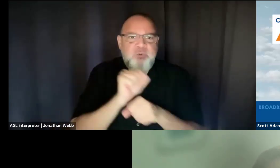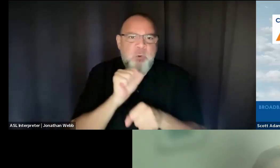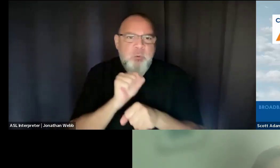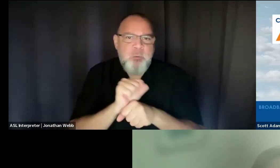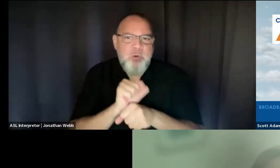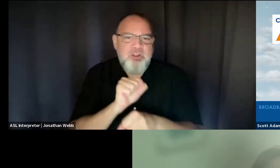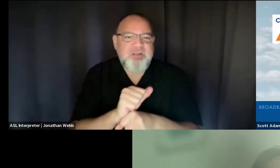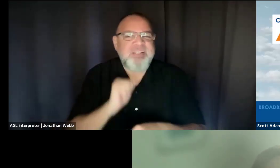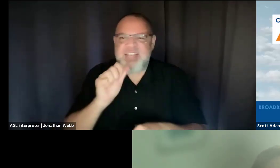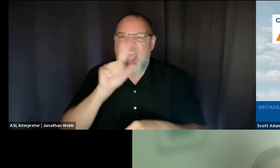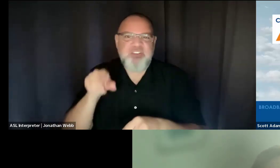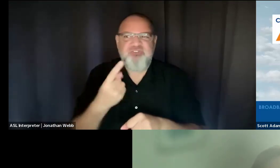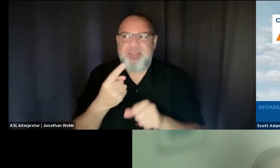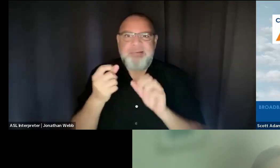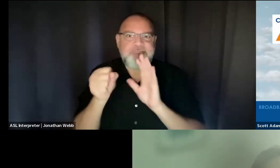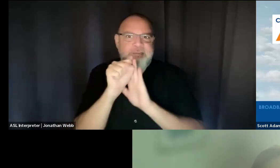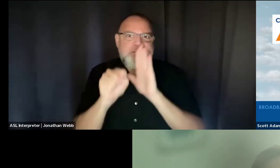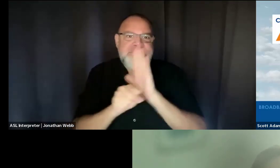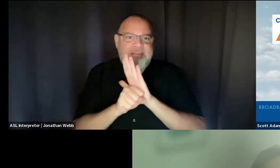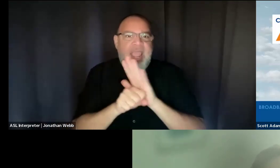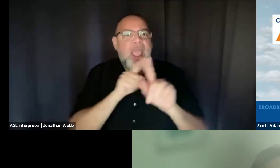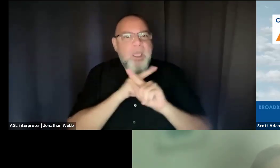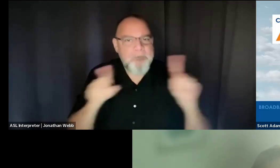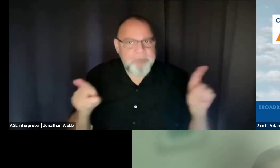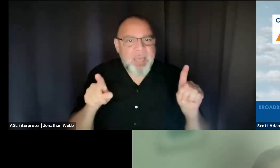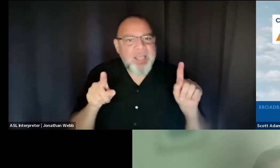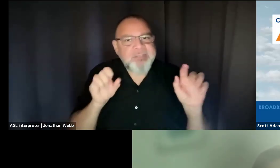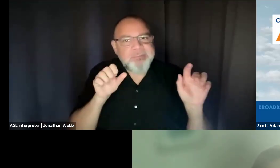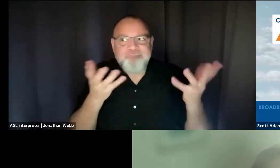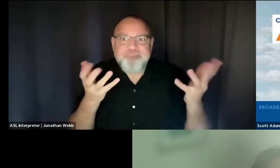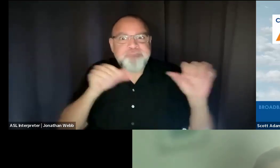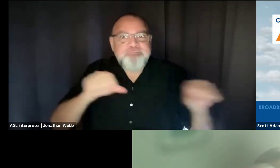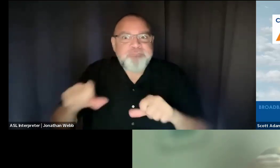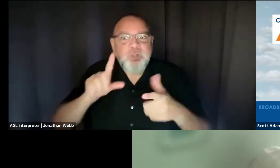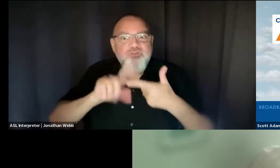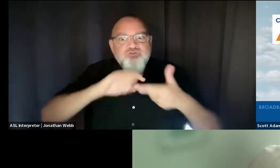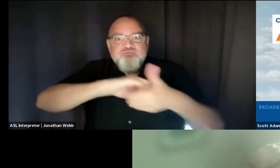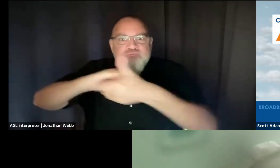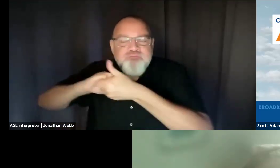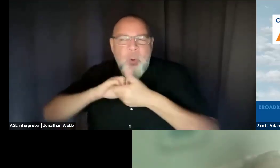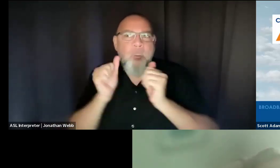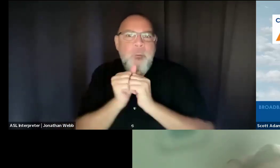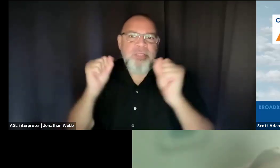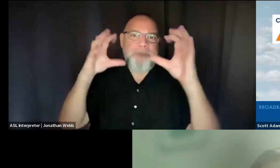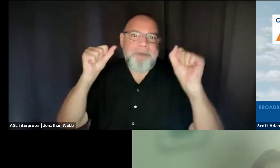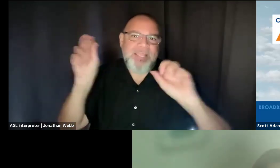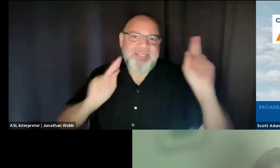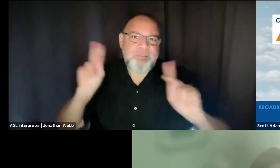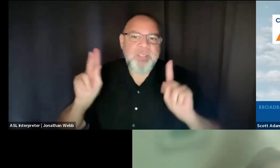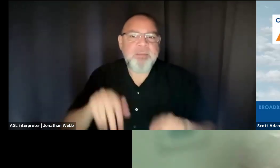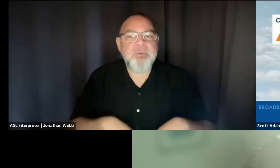able to collaborate with all these really beautiful and amazing people and minds. Absolutely. I think that's the name of the game,